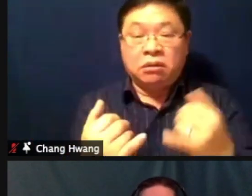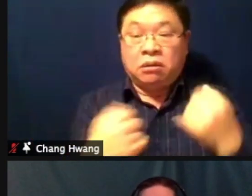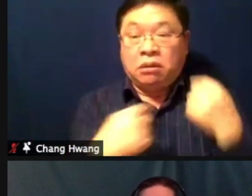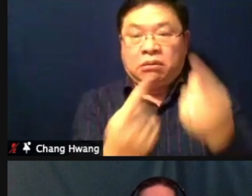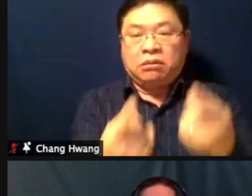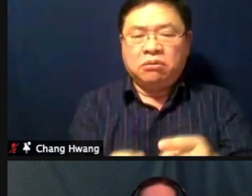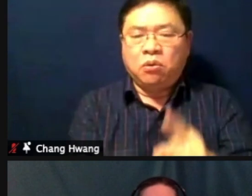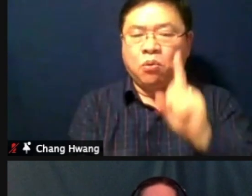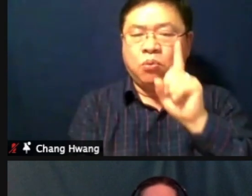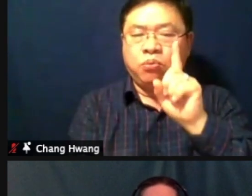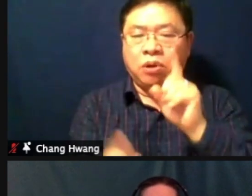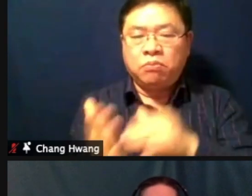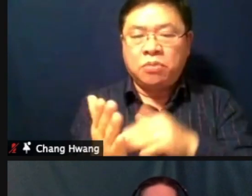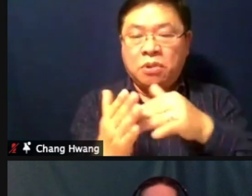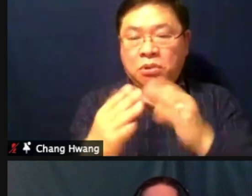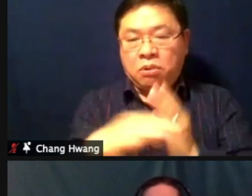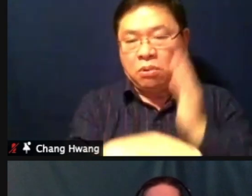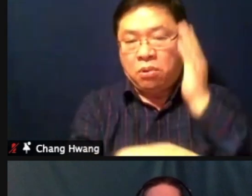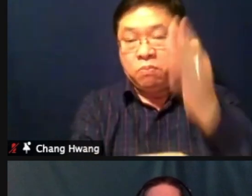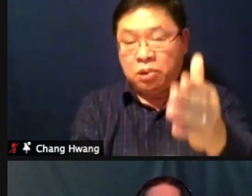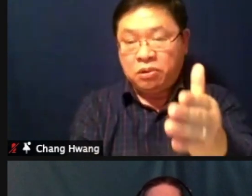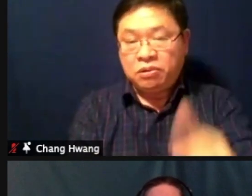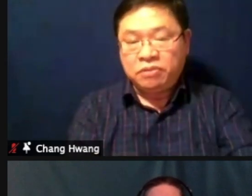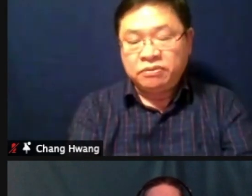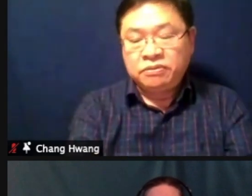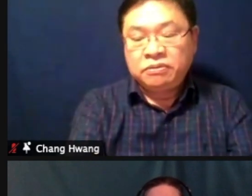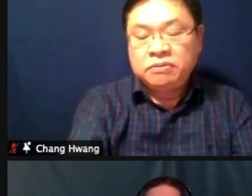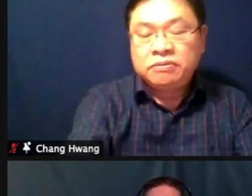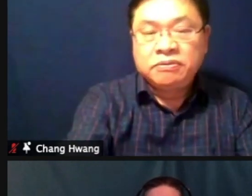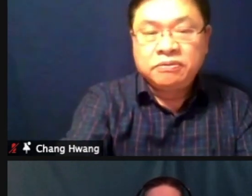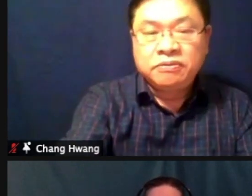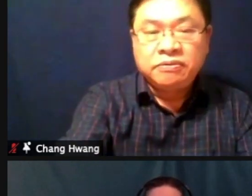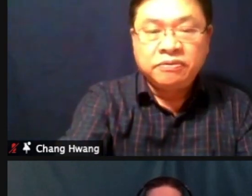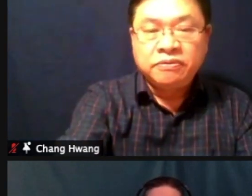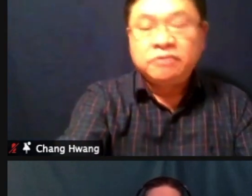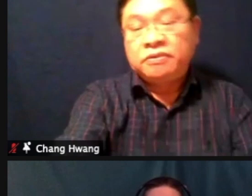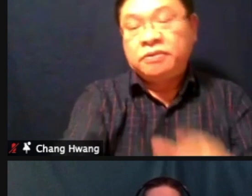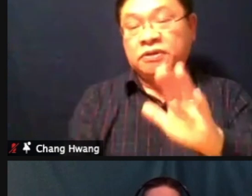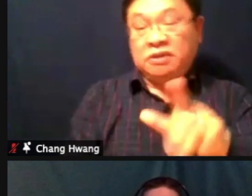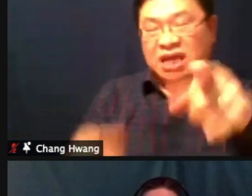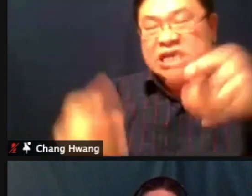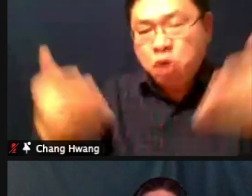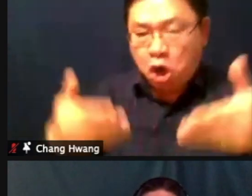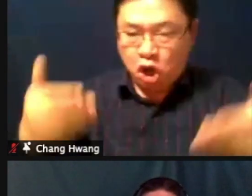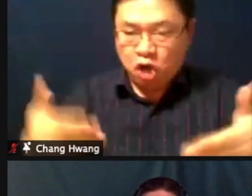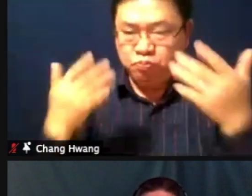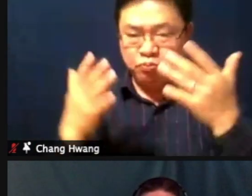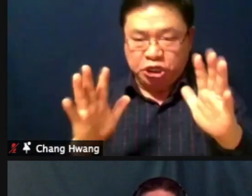have taken classes, over the years. So that number grows every year as more people learn the language.